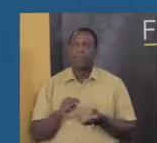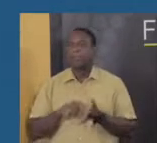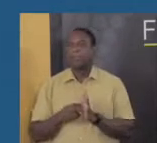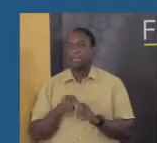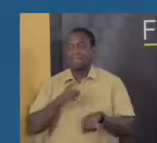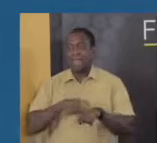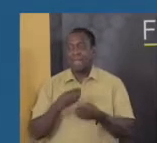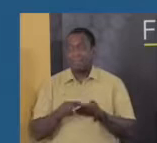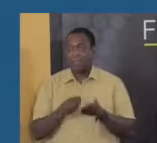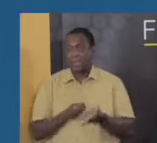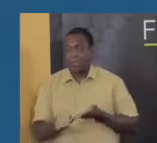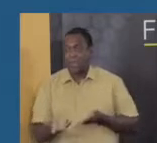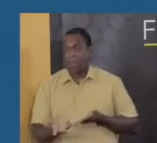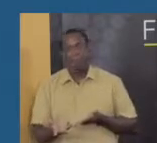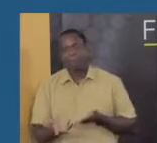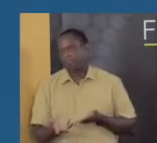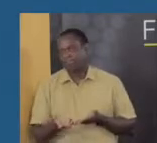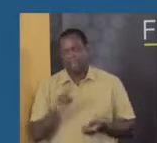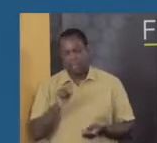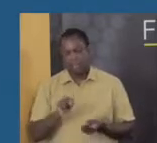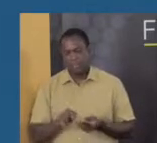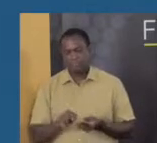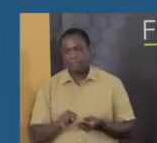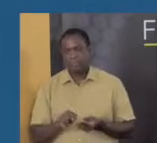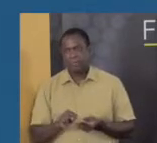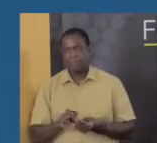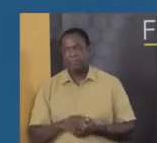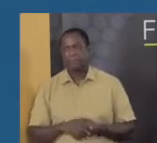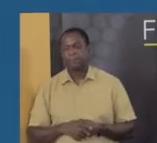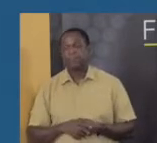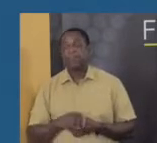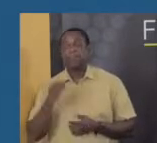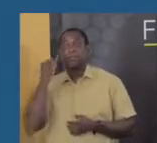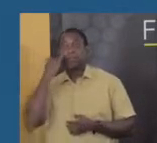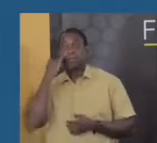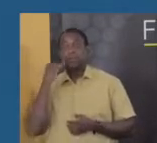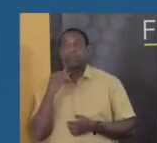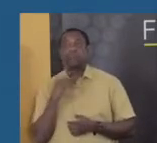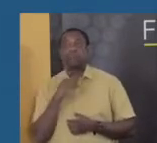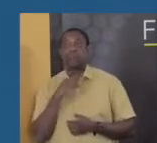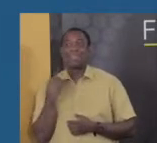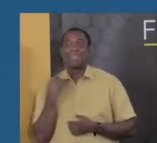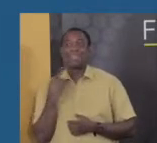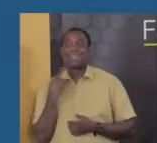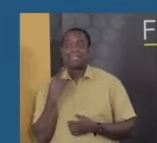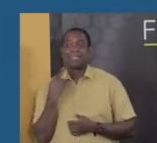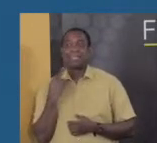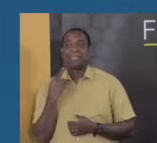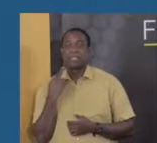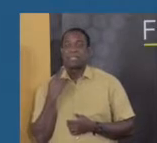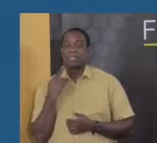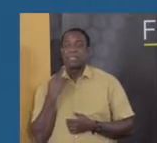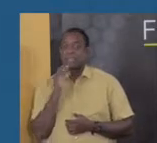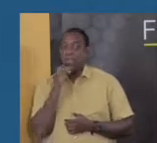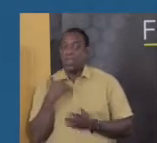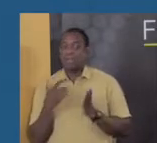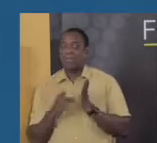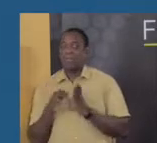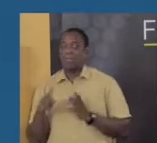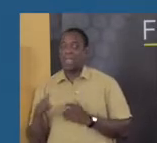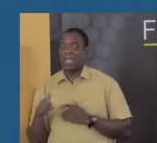time. Now, if you run the risk of doing your production without a tech